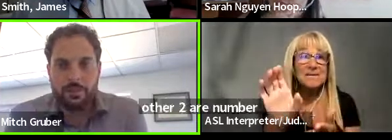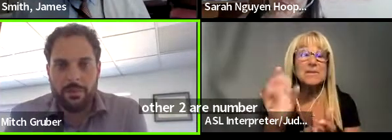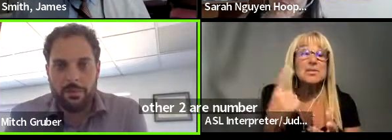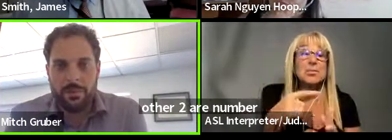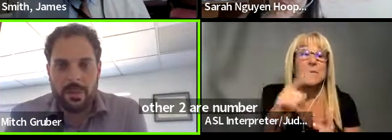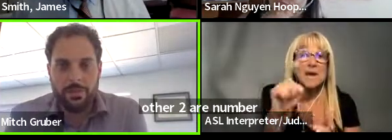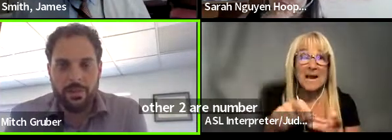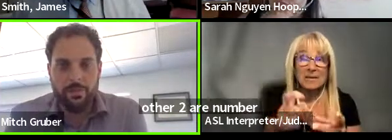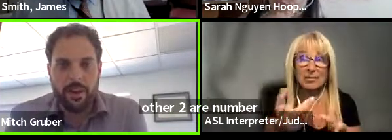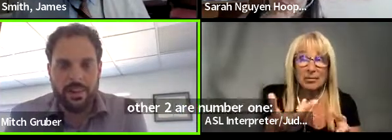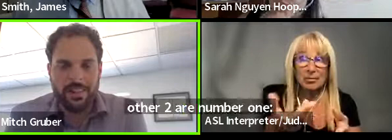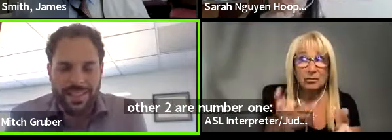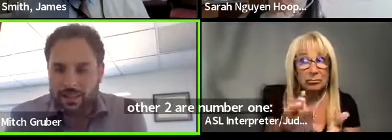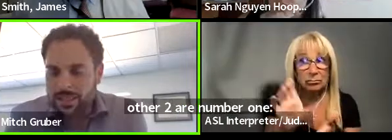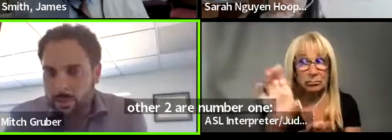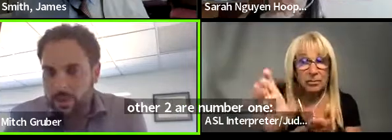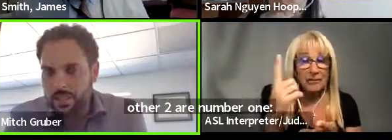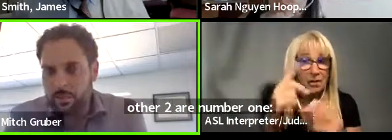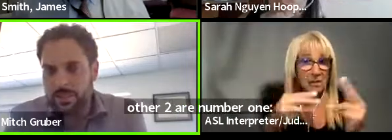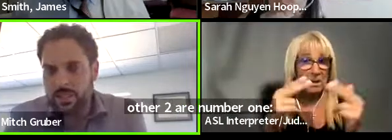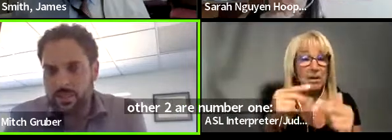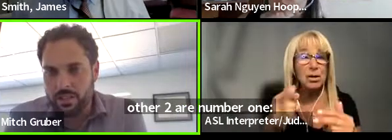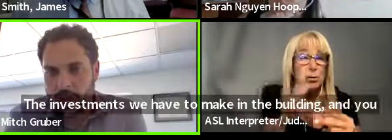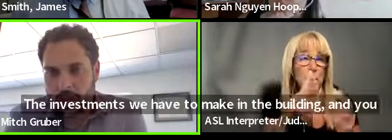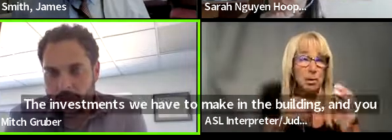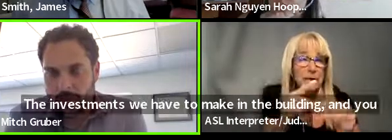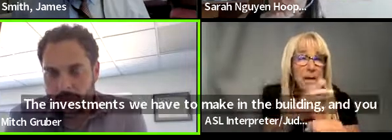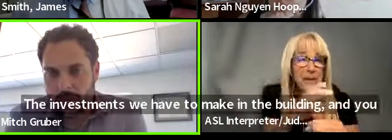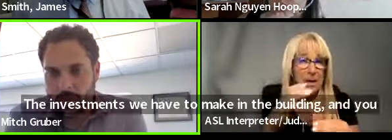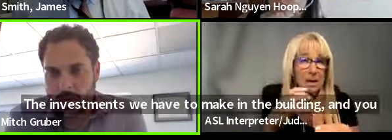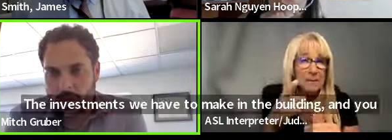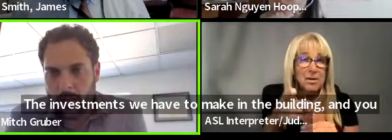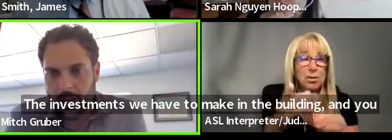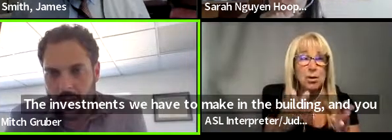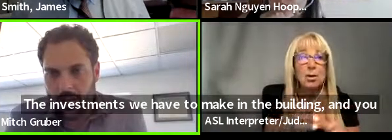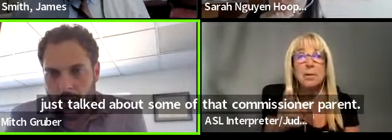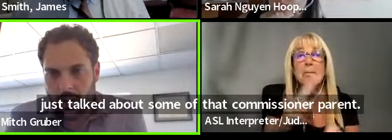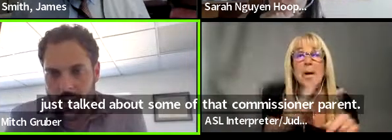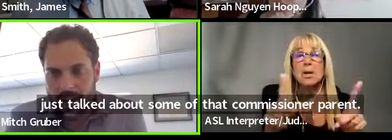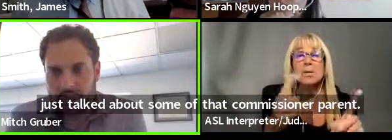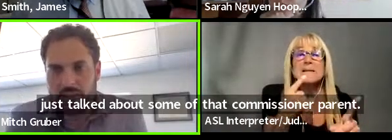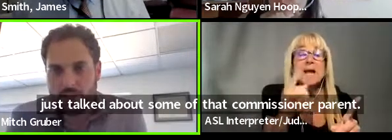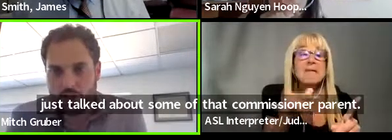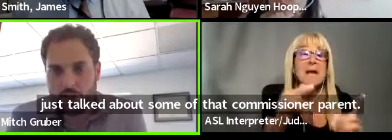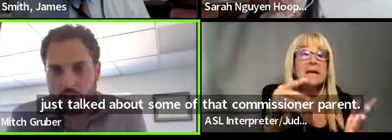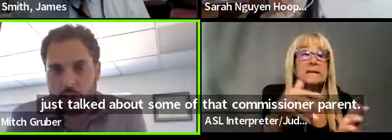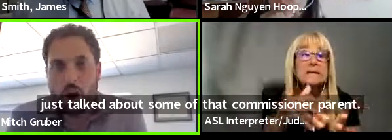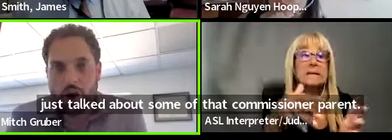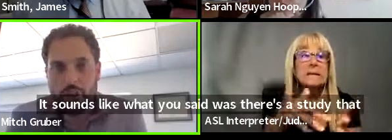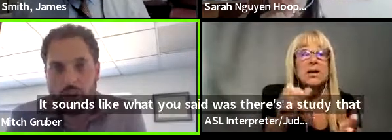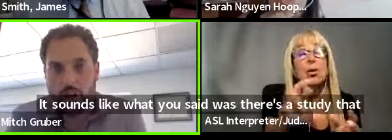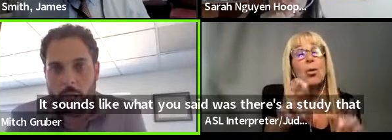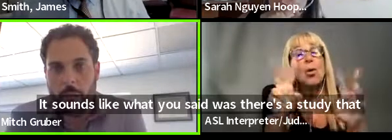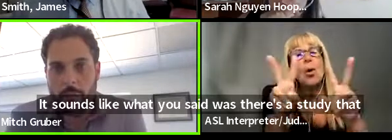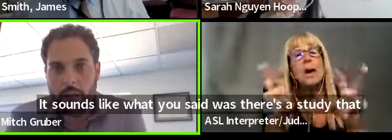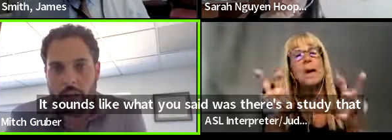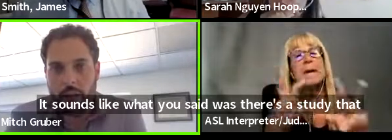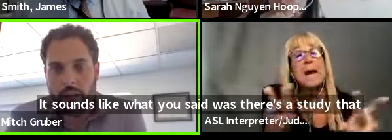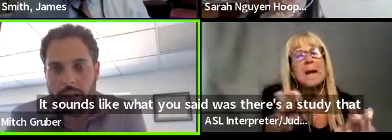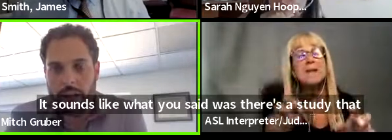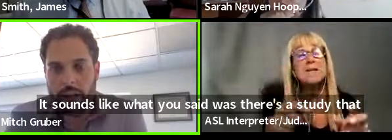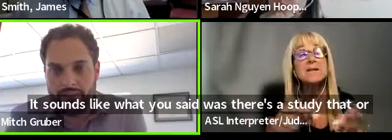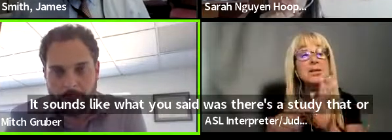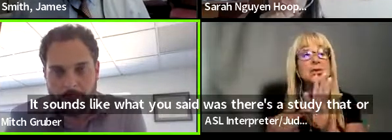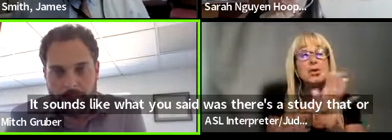you just talked about some of that, Commissioner Parent. It sounds like what you said was there's a study or an analysis that shows all of the